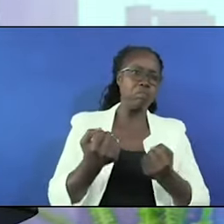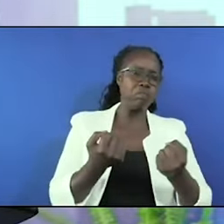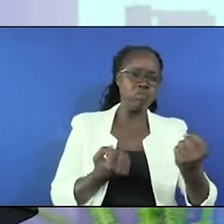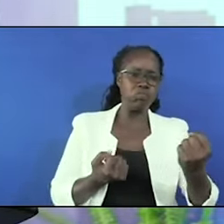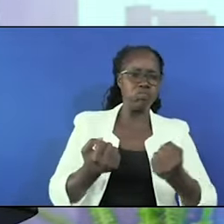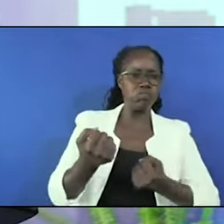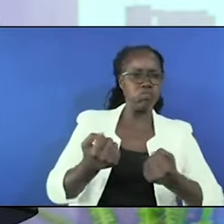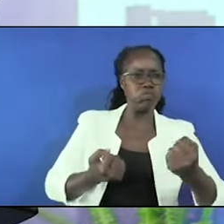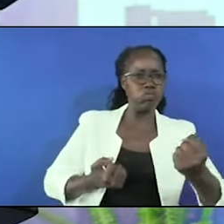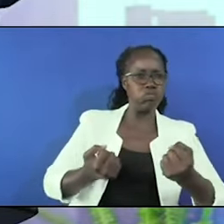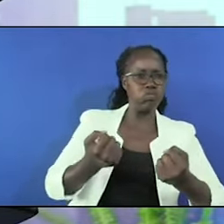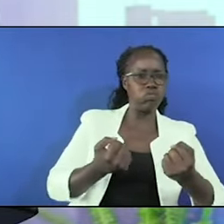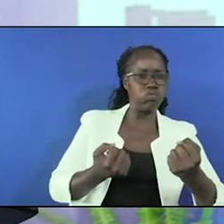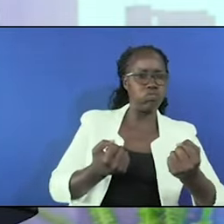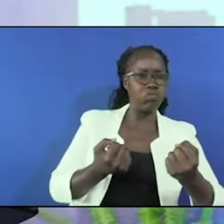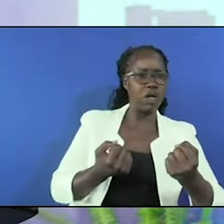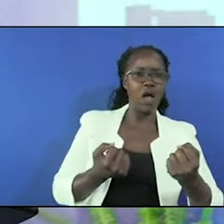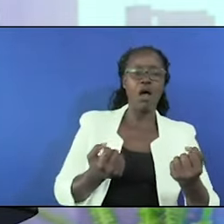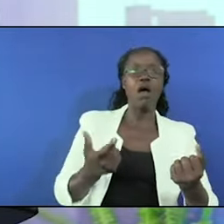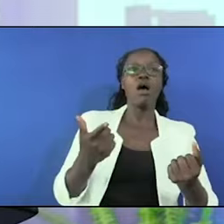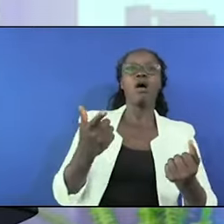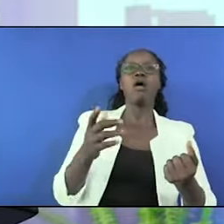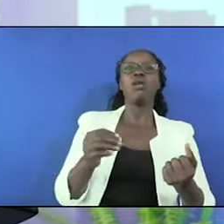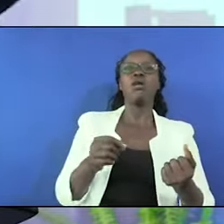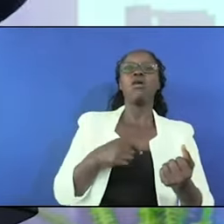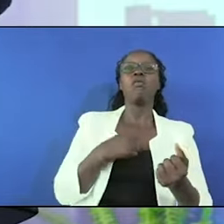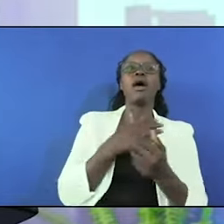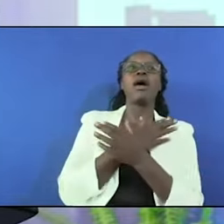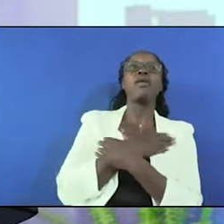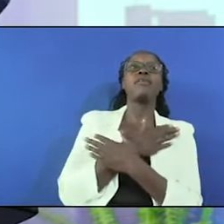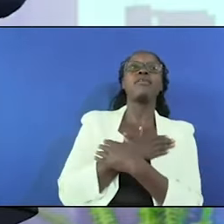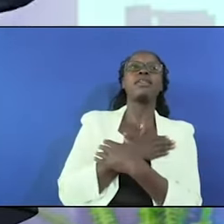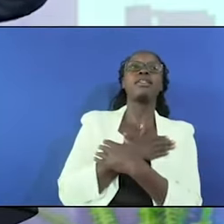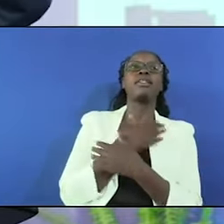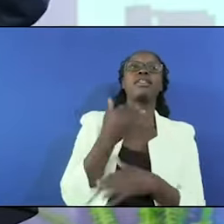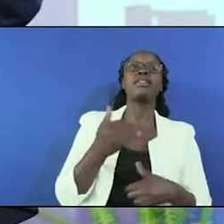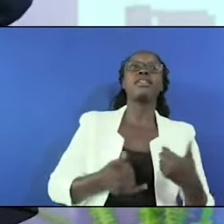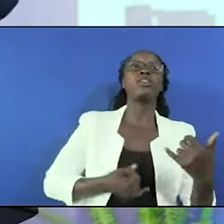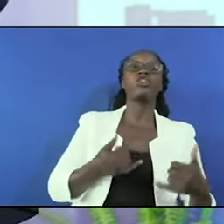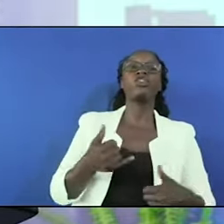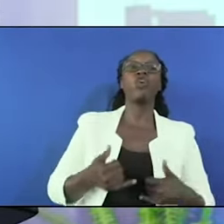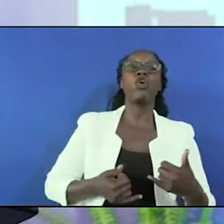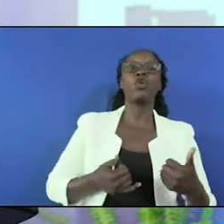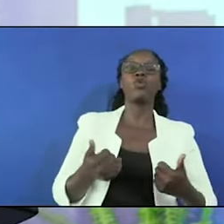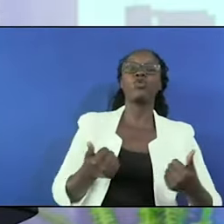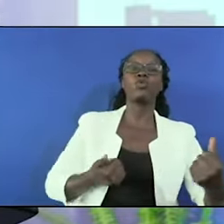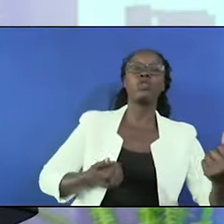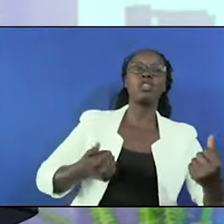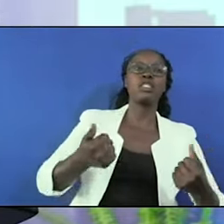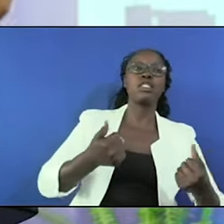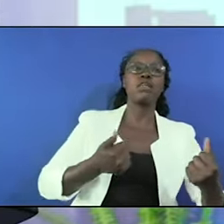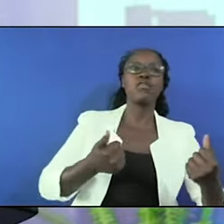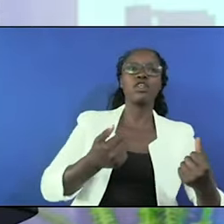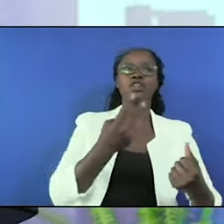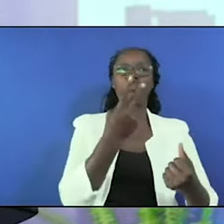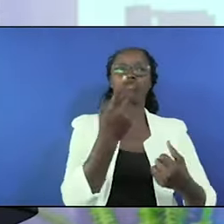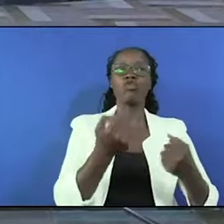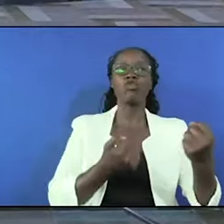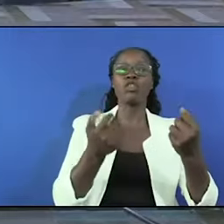I'm driving, my friend was enjoying the ride. And we were new